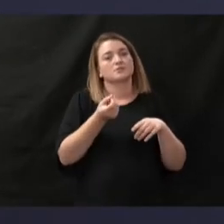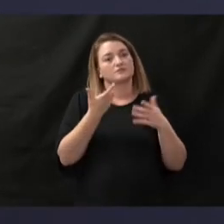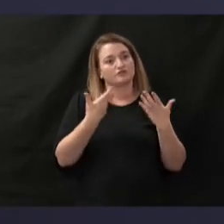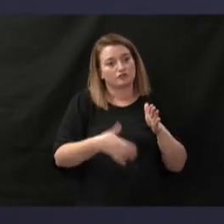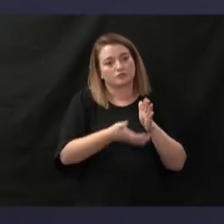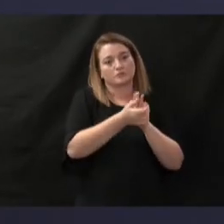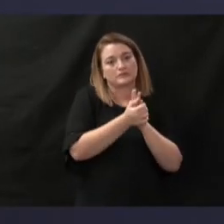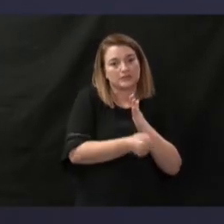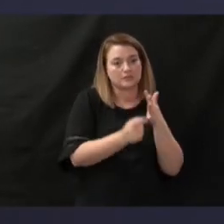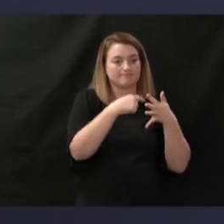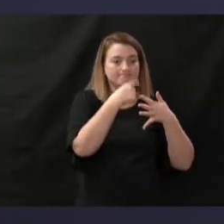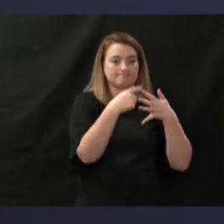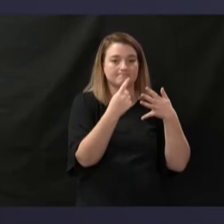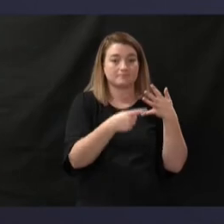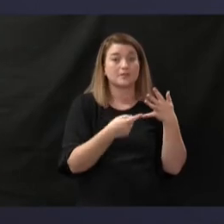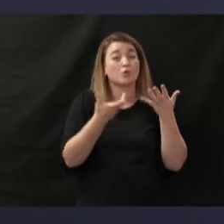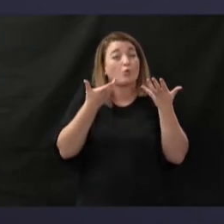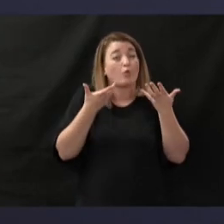schwa.